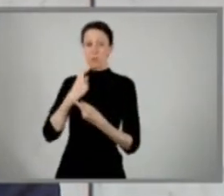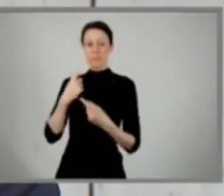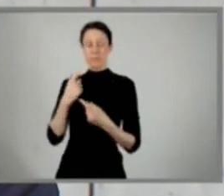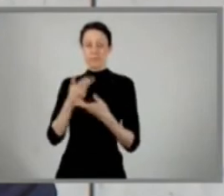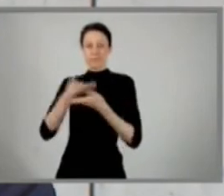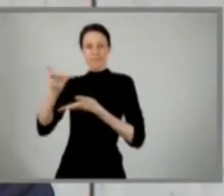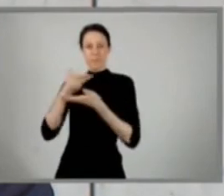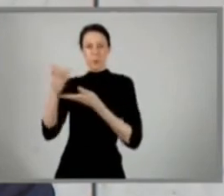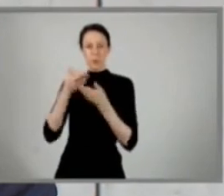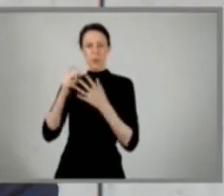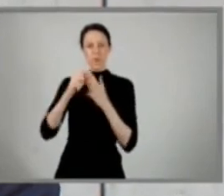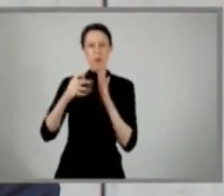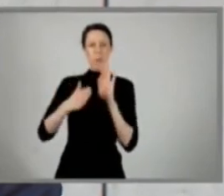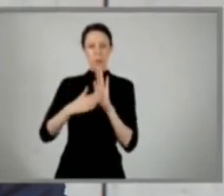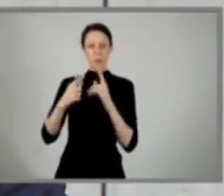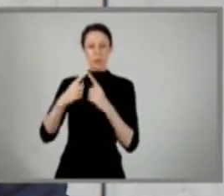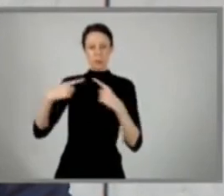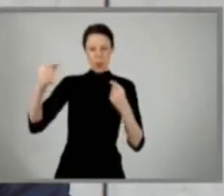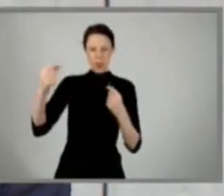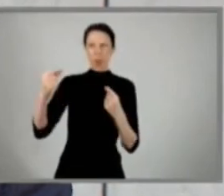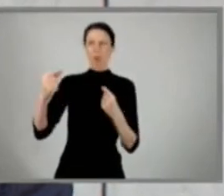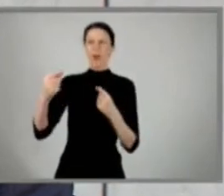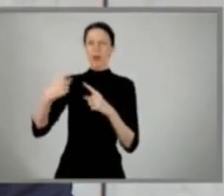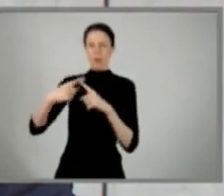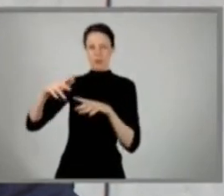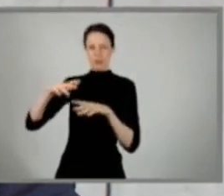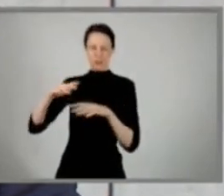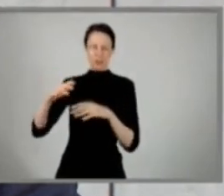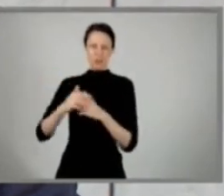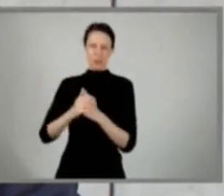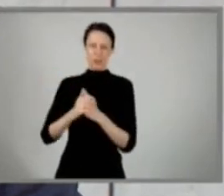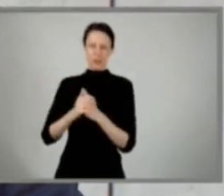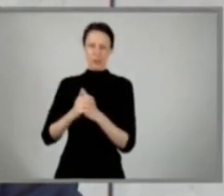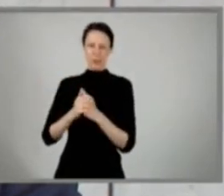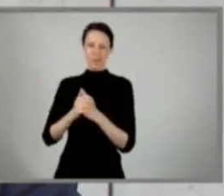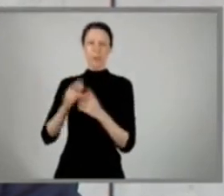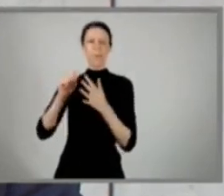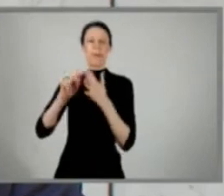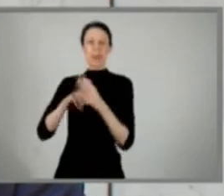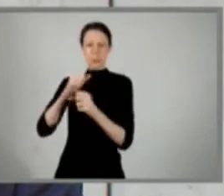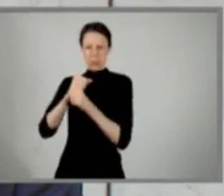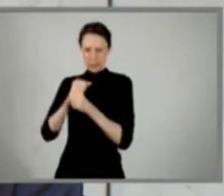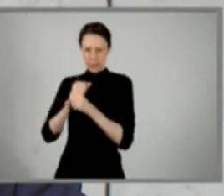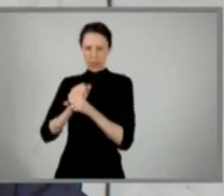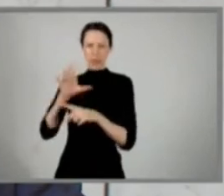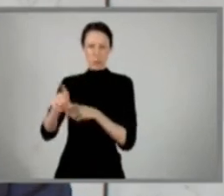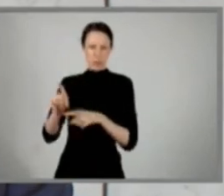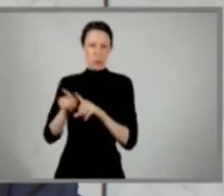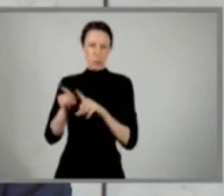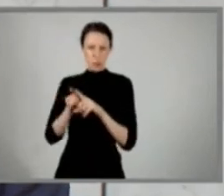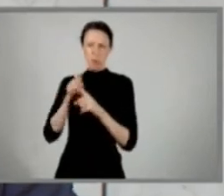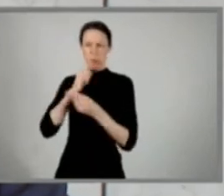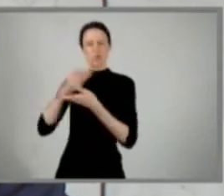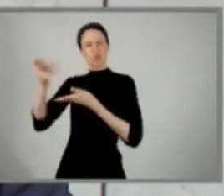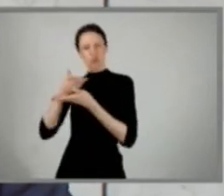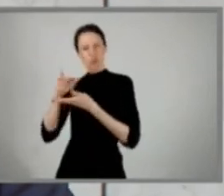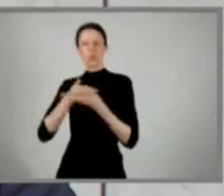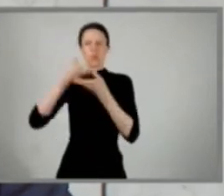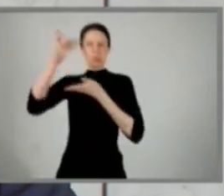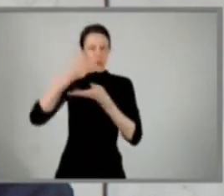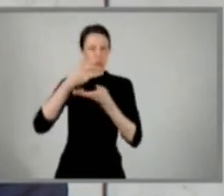I'll indeed no doubt talk to Prime Minister Marape about next week as well. But we want to be able to work out, well, what